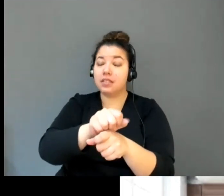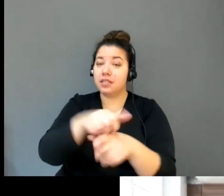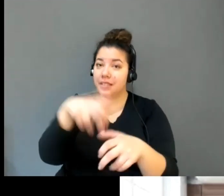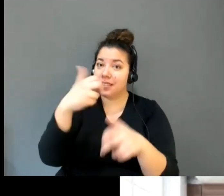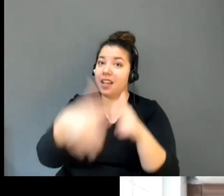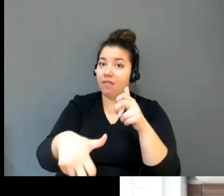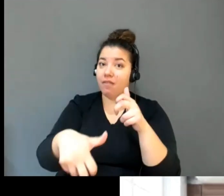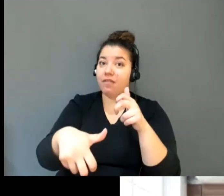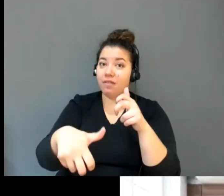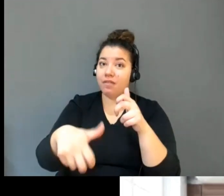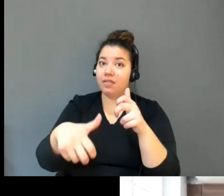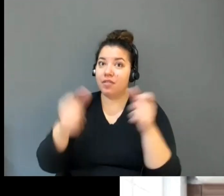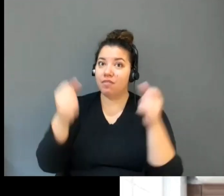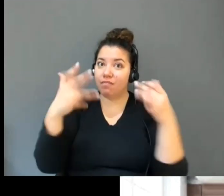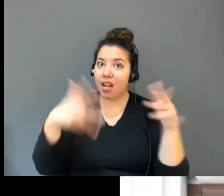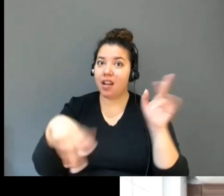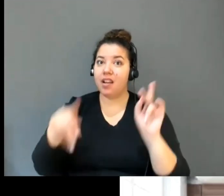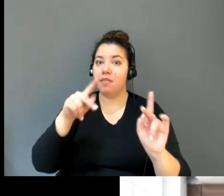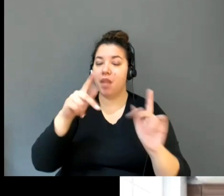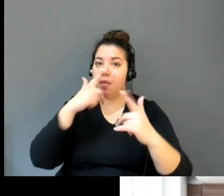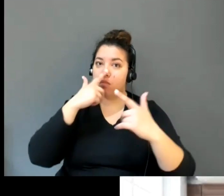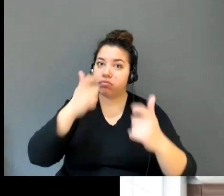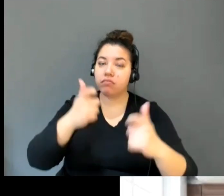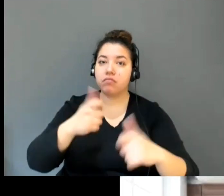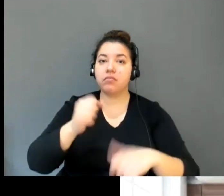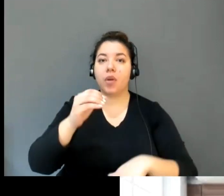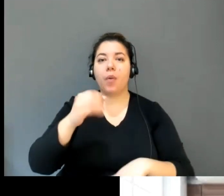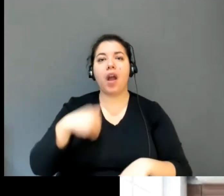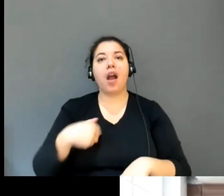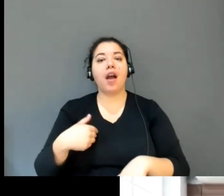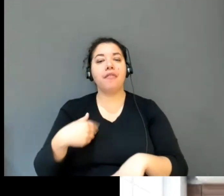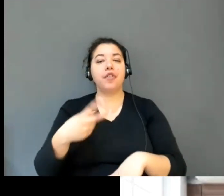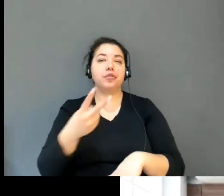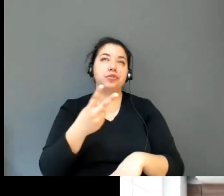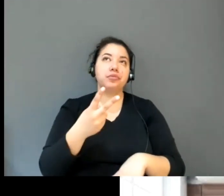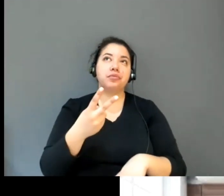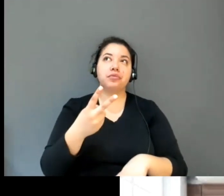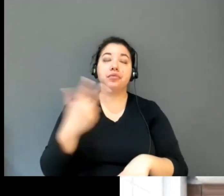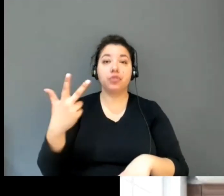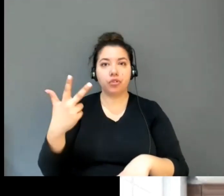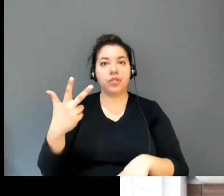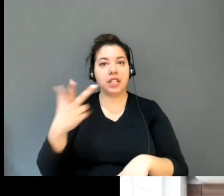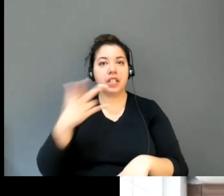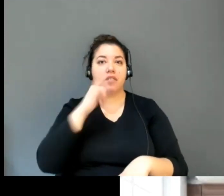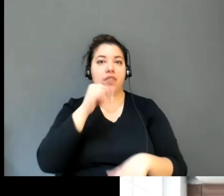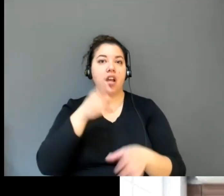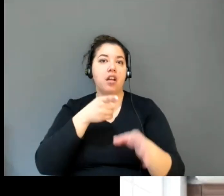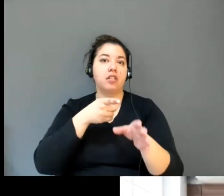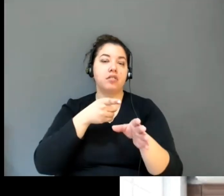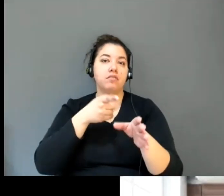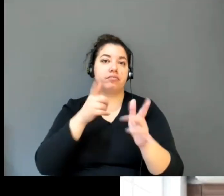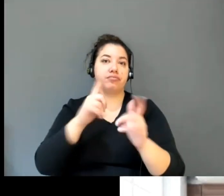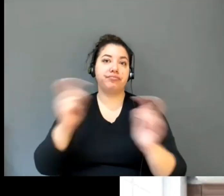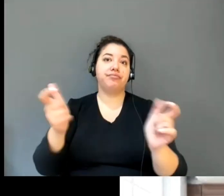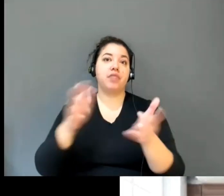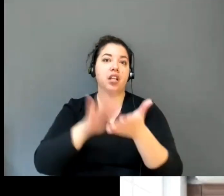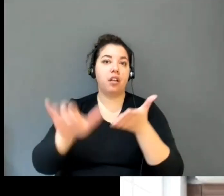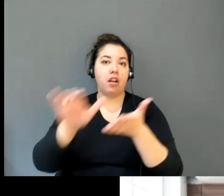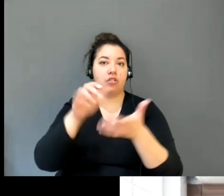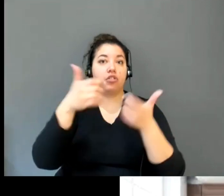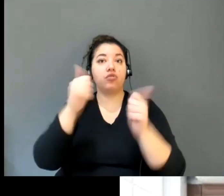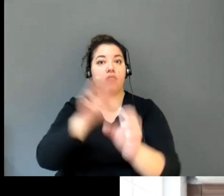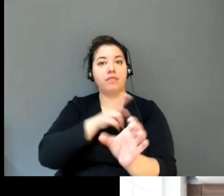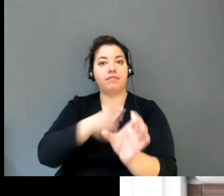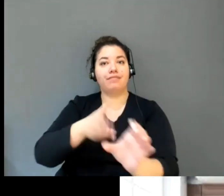I got to tell you, we have folks from 3 major colleges that try to get interns into our program on a